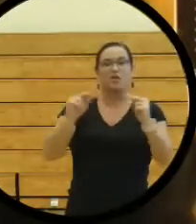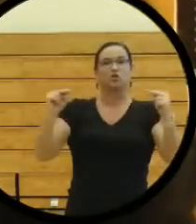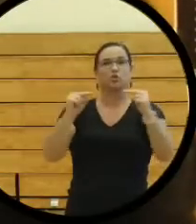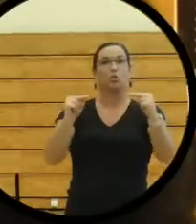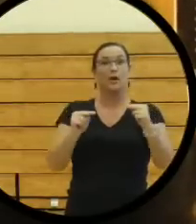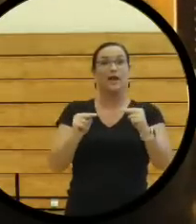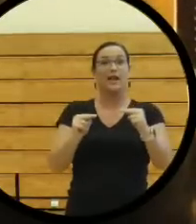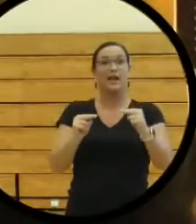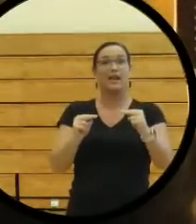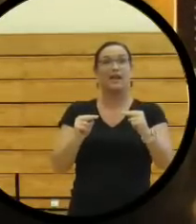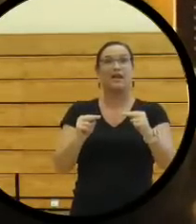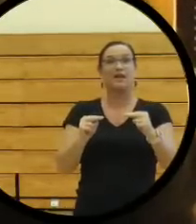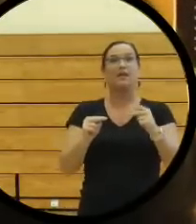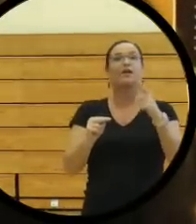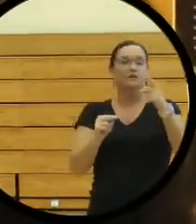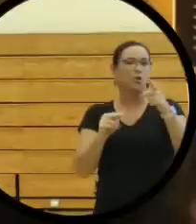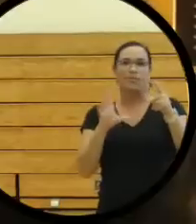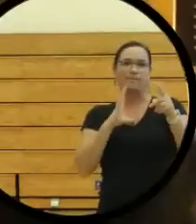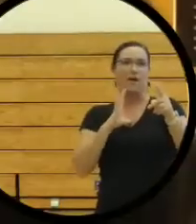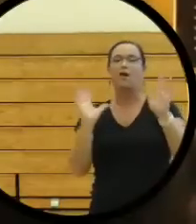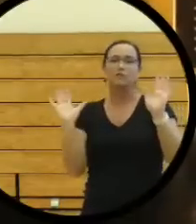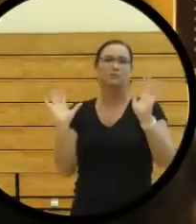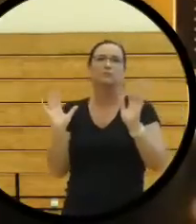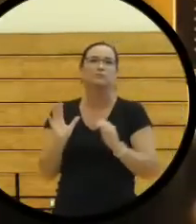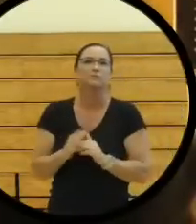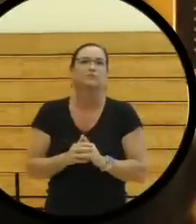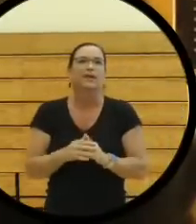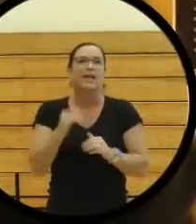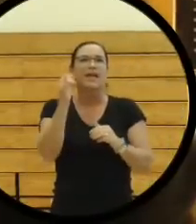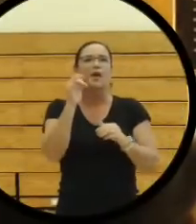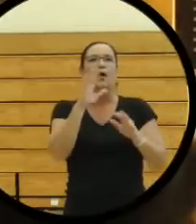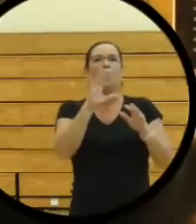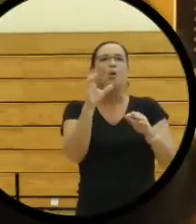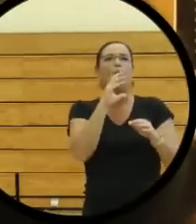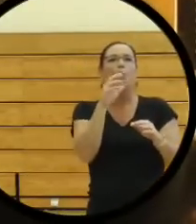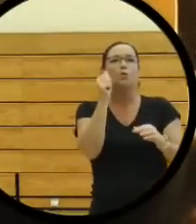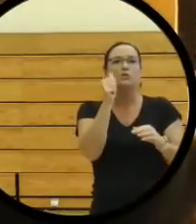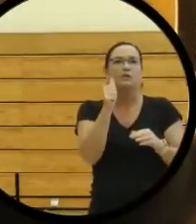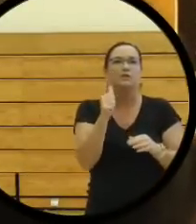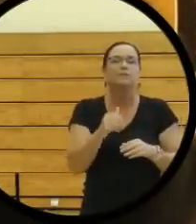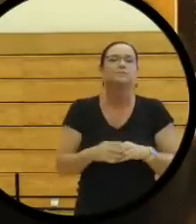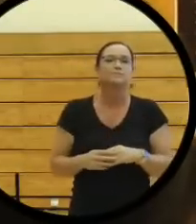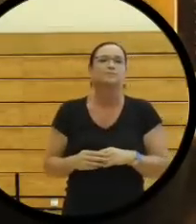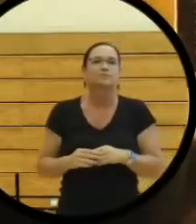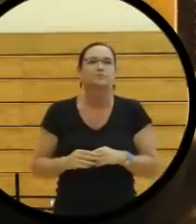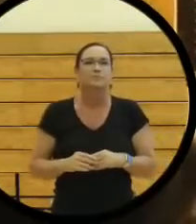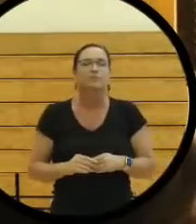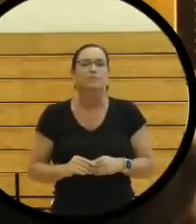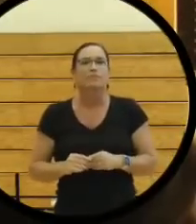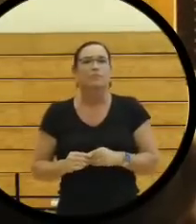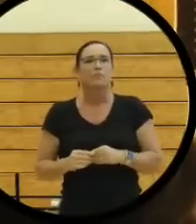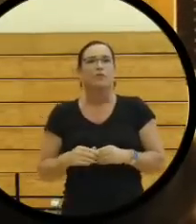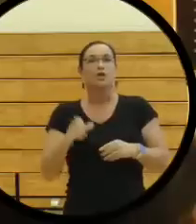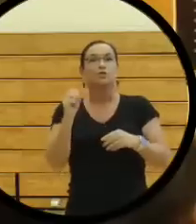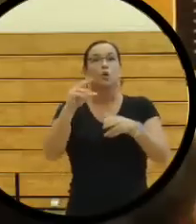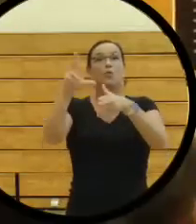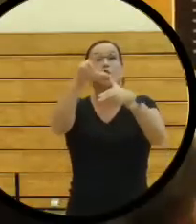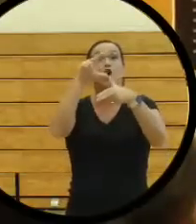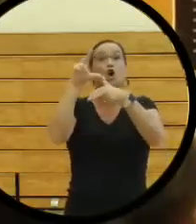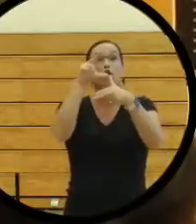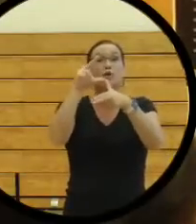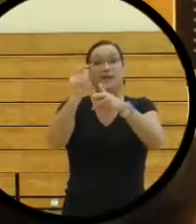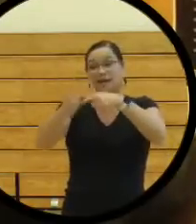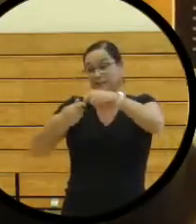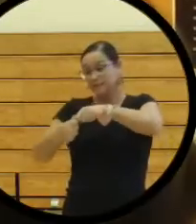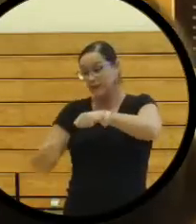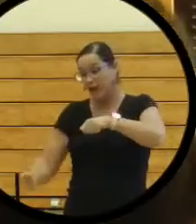that, oh, with the hurricane stuff, we put hurricane ties throughout our whole building. But hurricane ties are made to keep the force